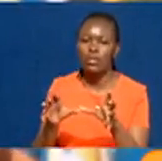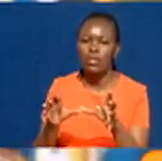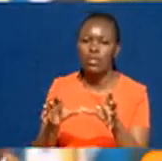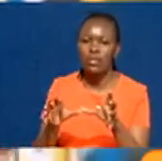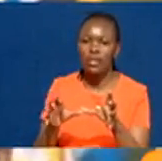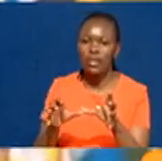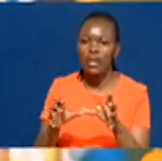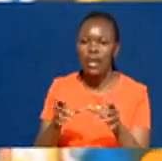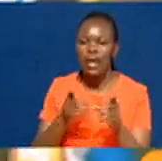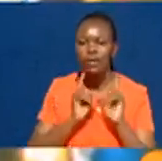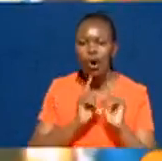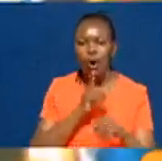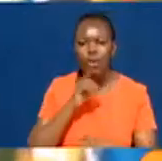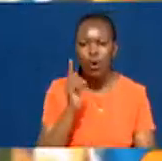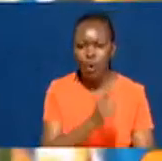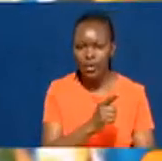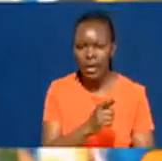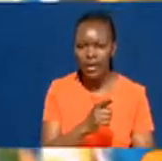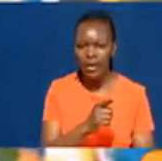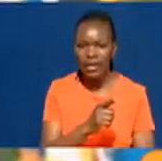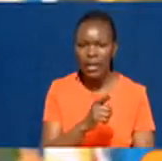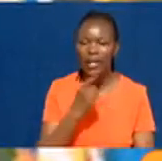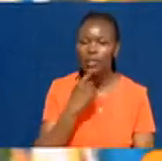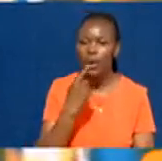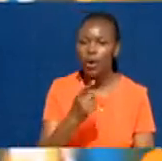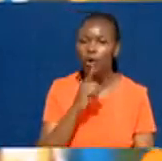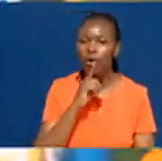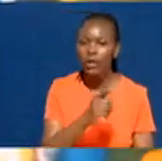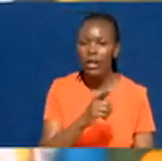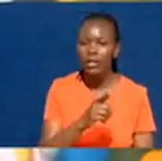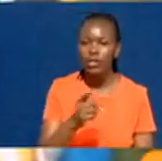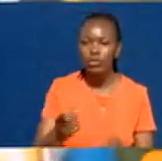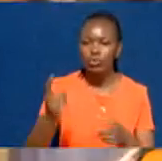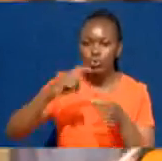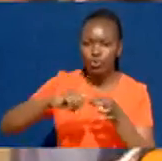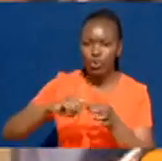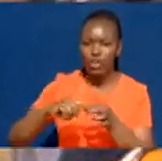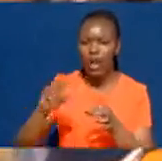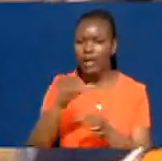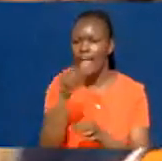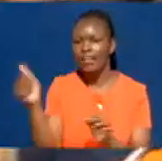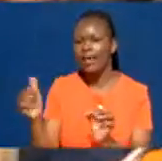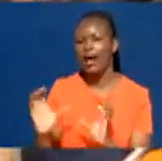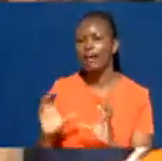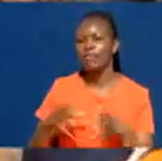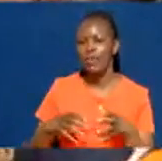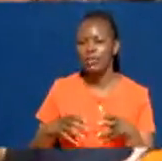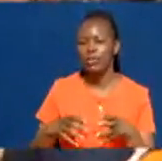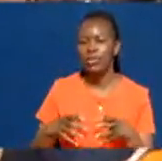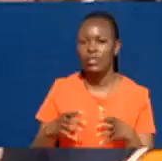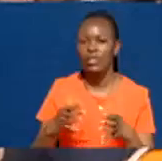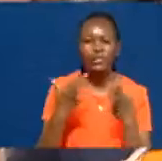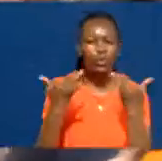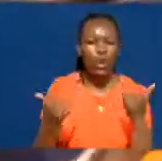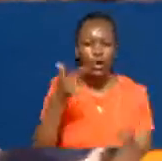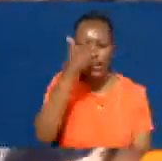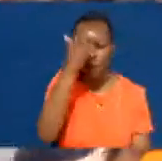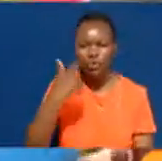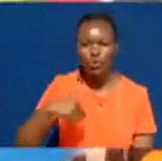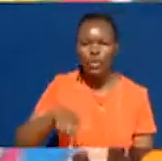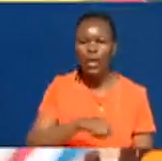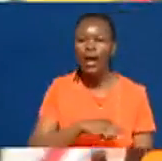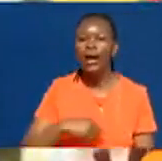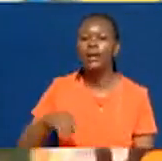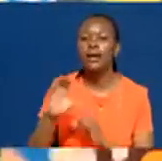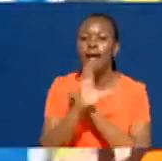threatened, blackmailed, and told they must belong to a different formation. So, because we are a country of free